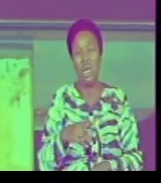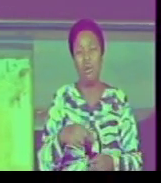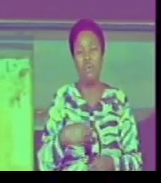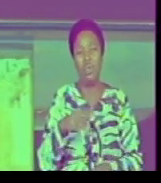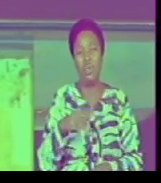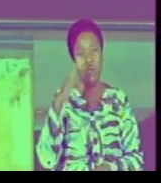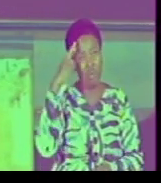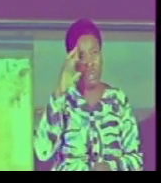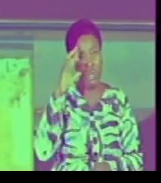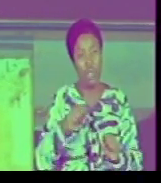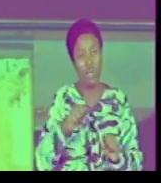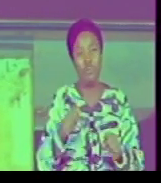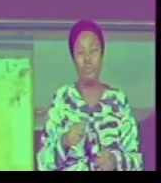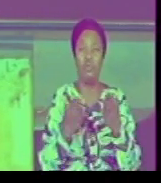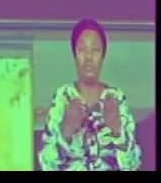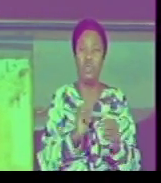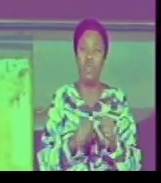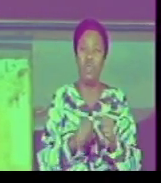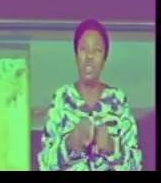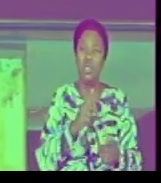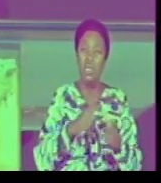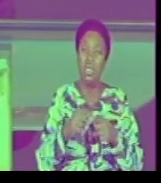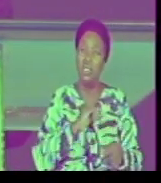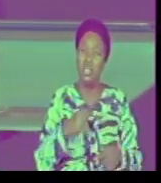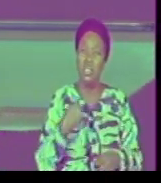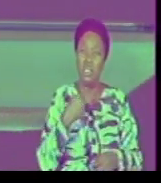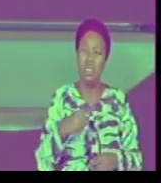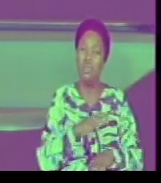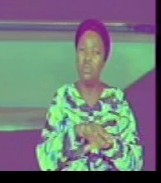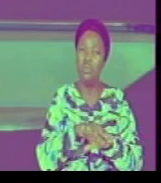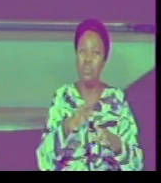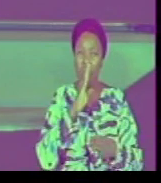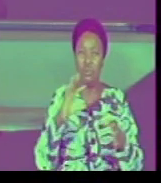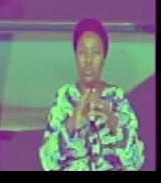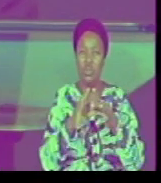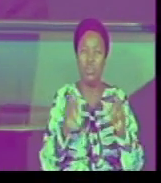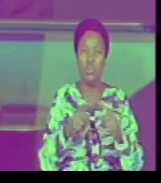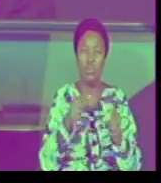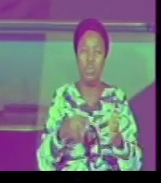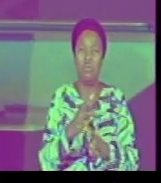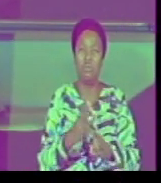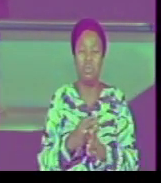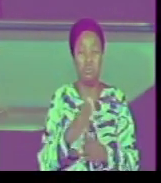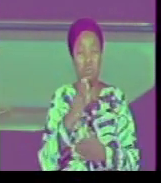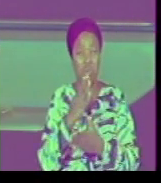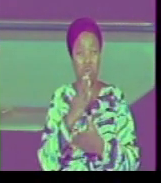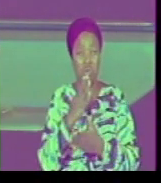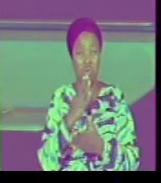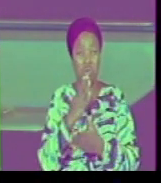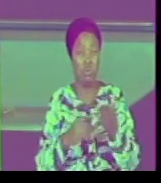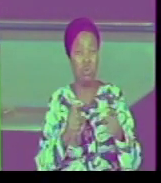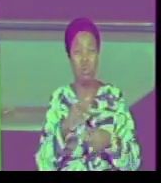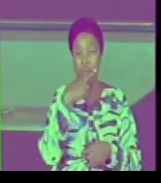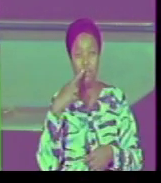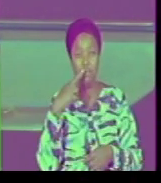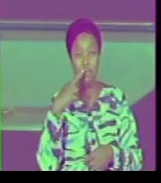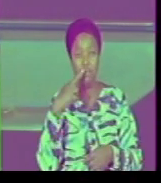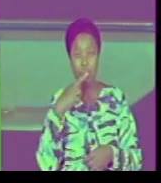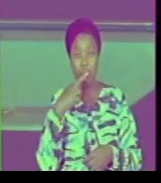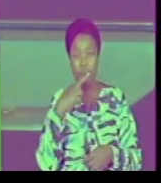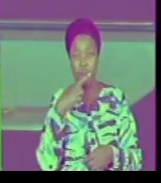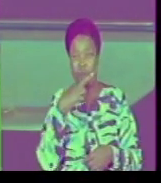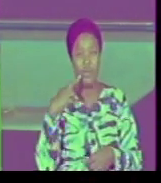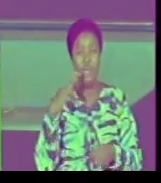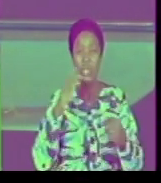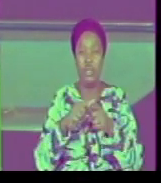be conformed to this world. Sometimes you go to a restaurant and you want to eat, and